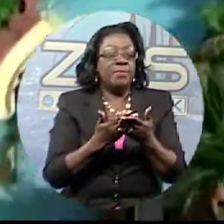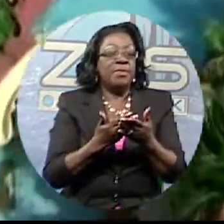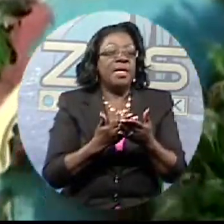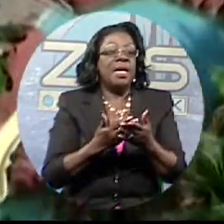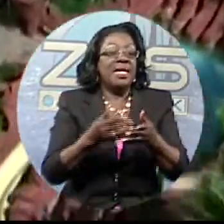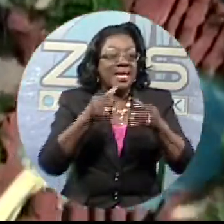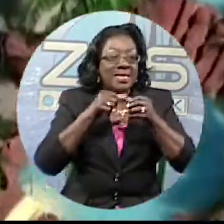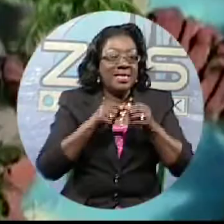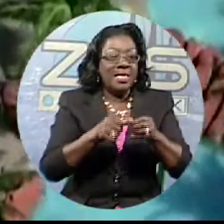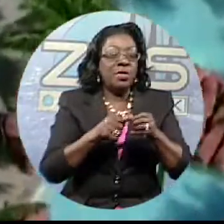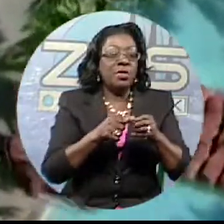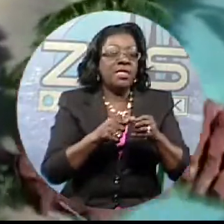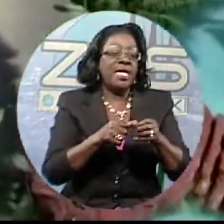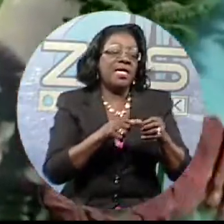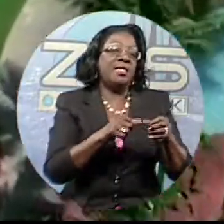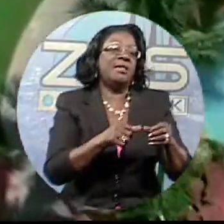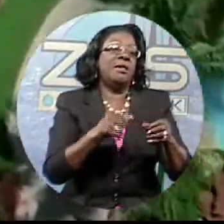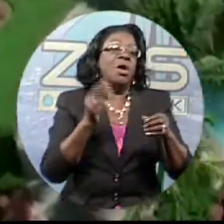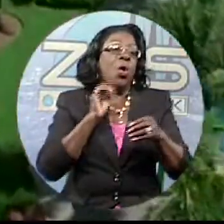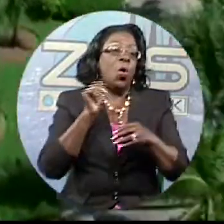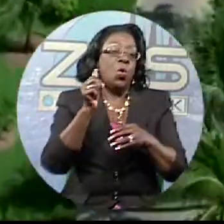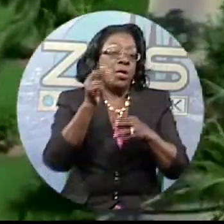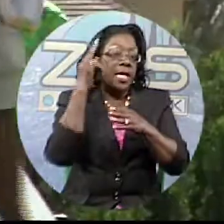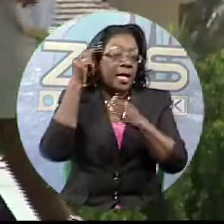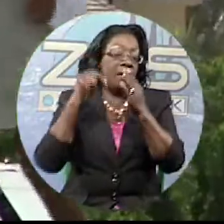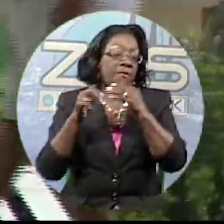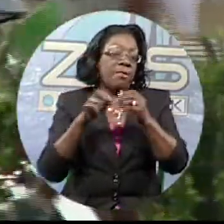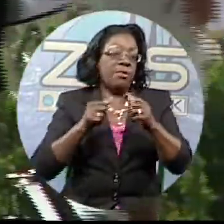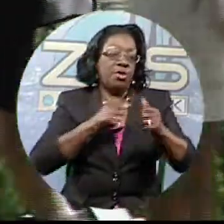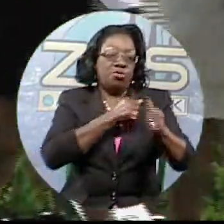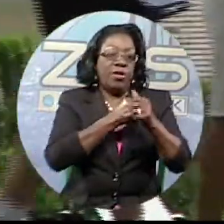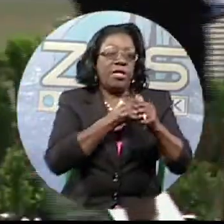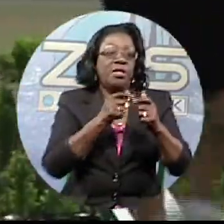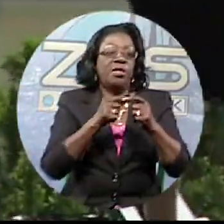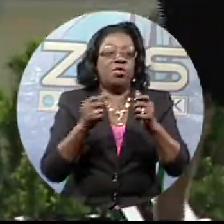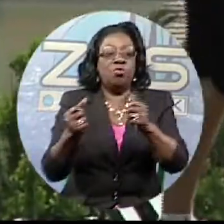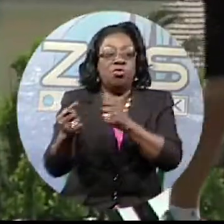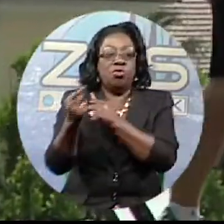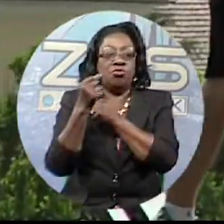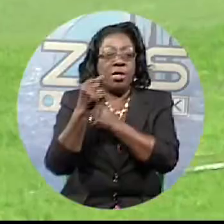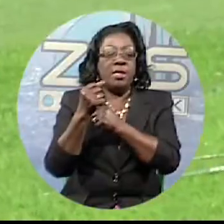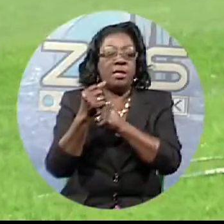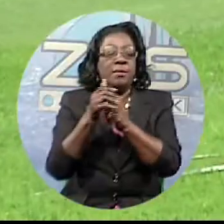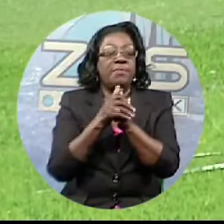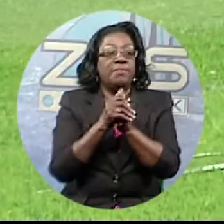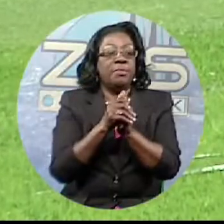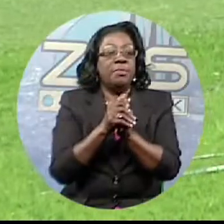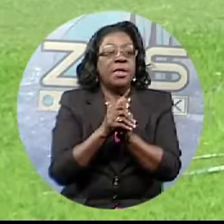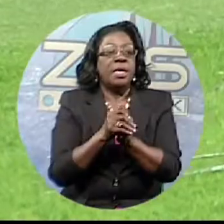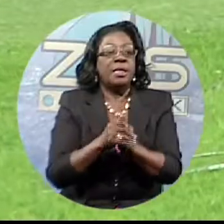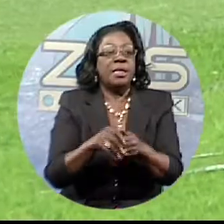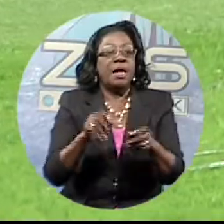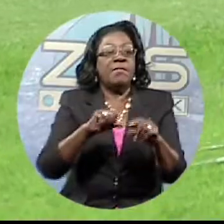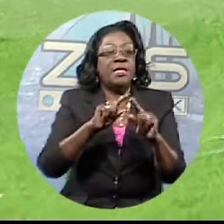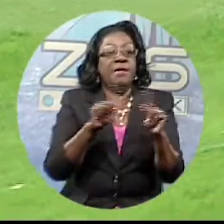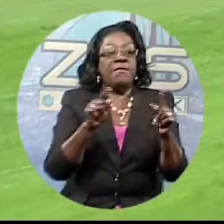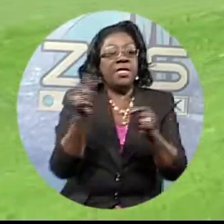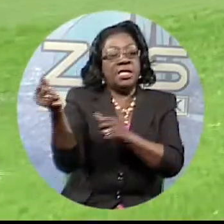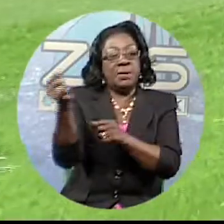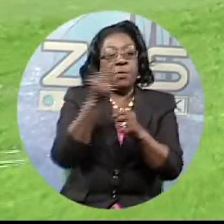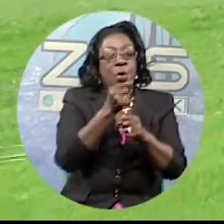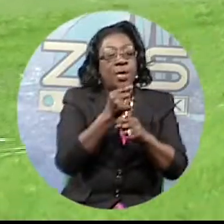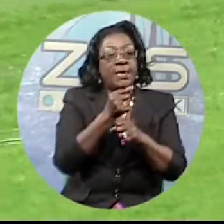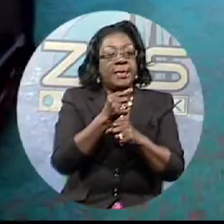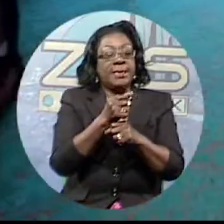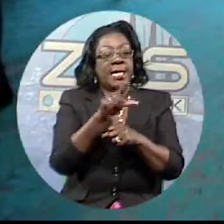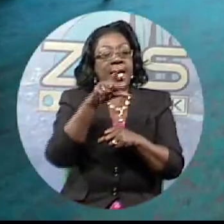take the resort from strength to strength, most lately with events hosting like the LPGA tours and Division I college